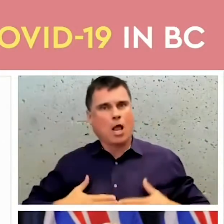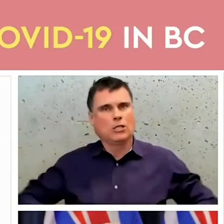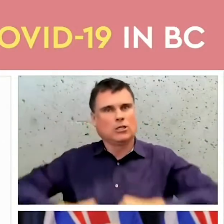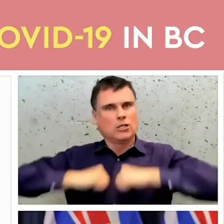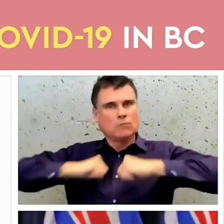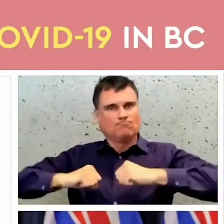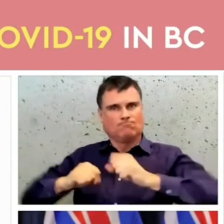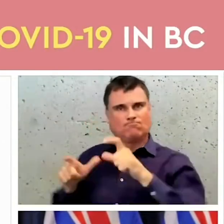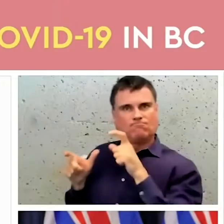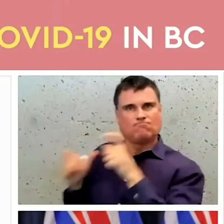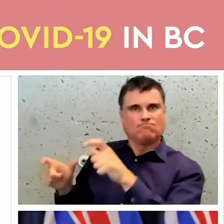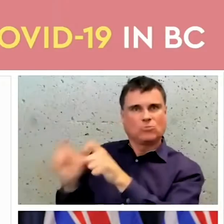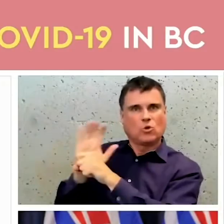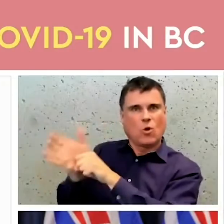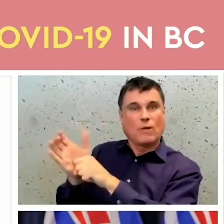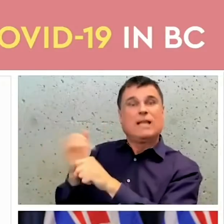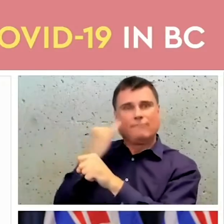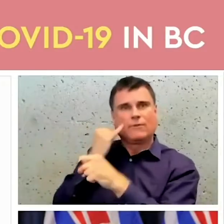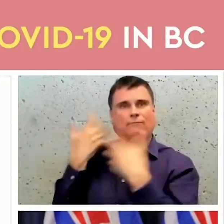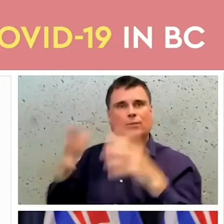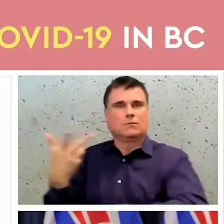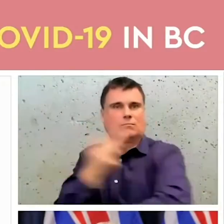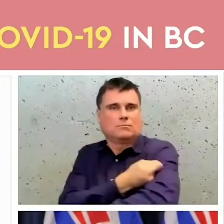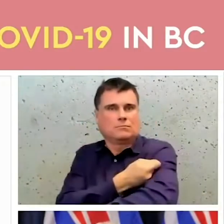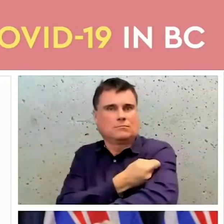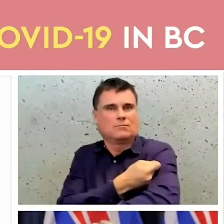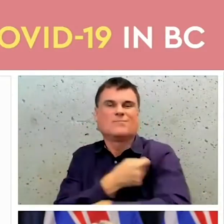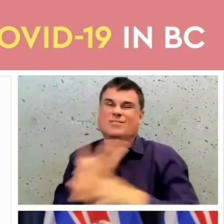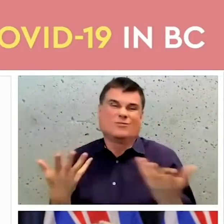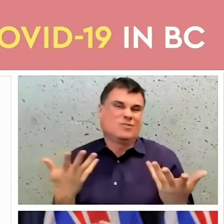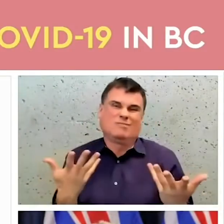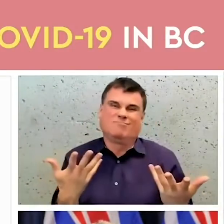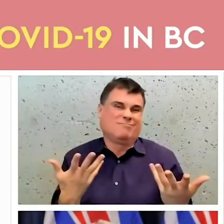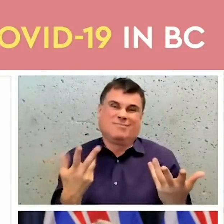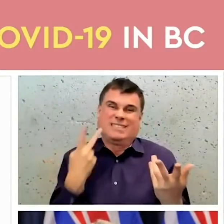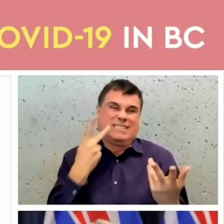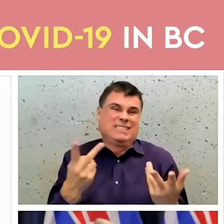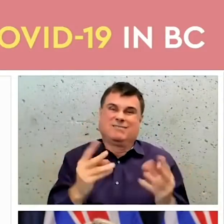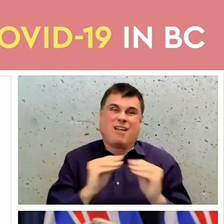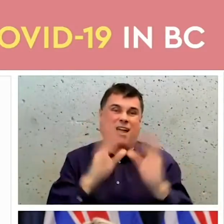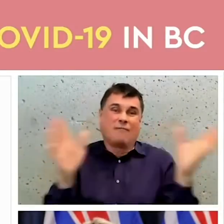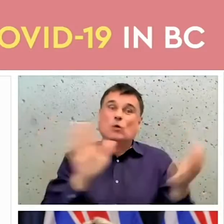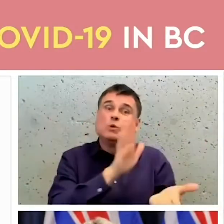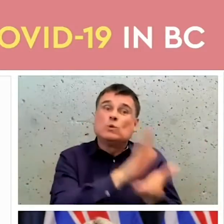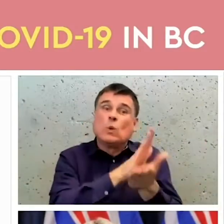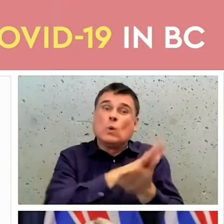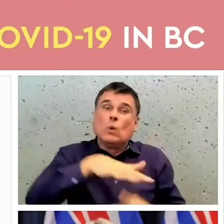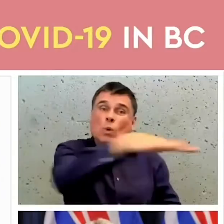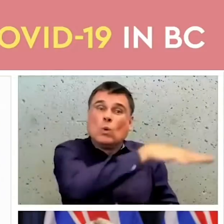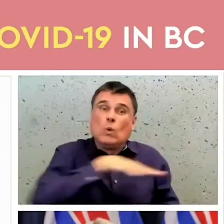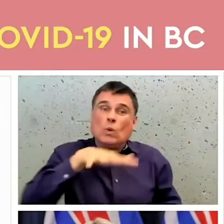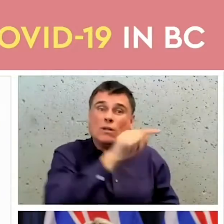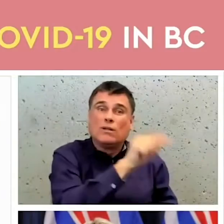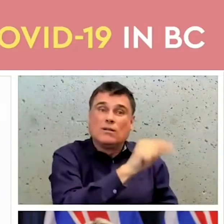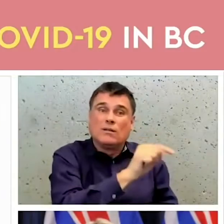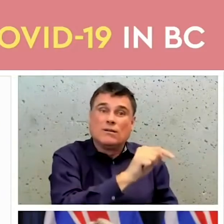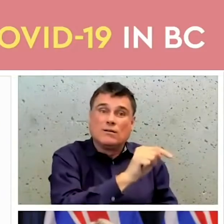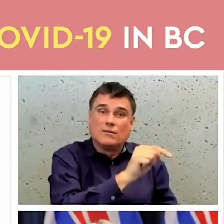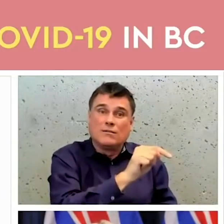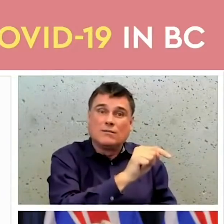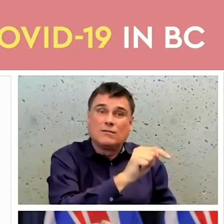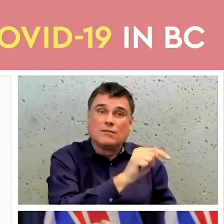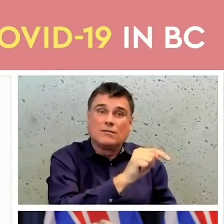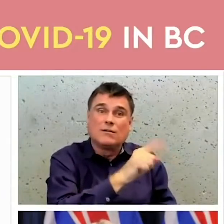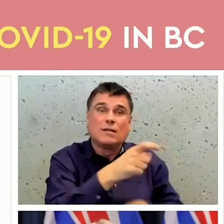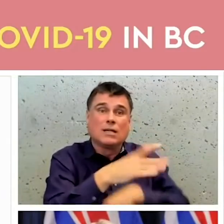the province as well. So since the beginning of September, we've had exposure notifications. So that's when a child or a staff